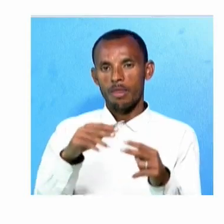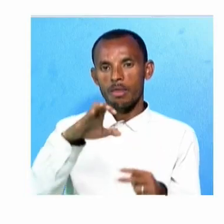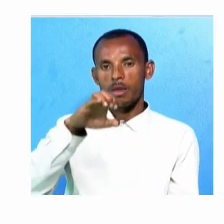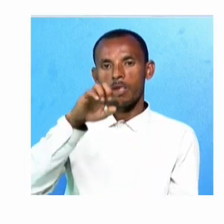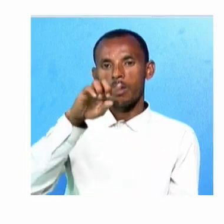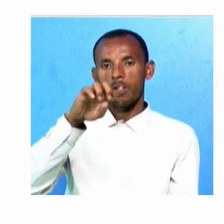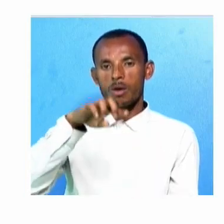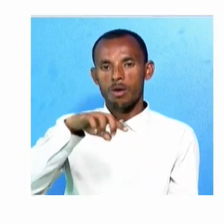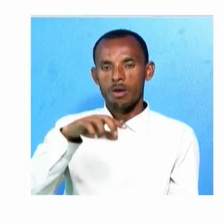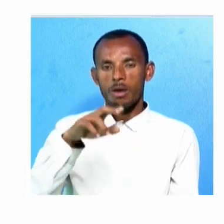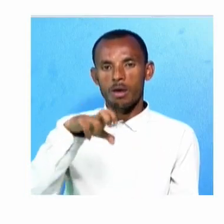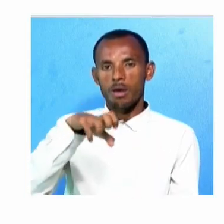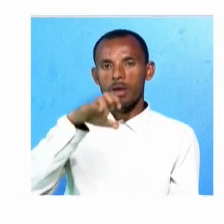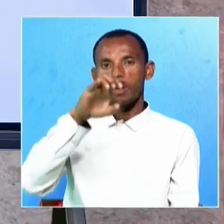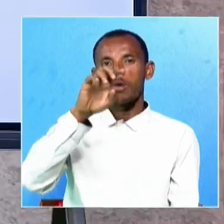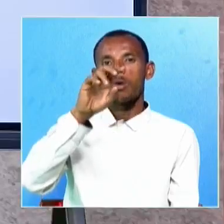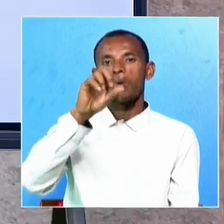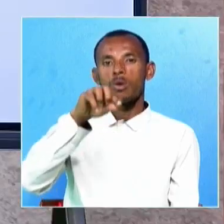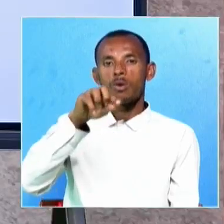They may not be equal.